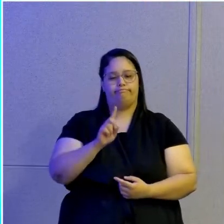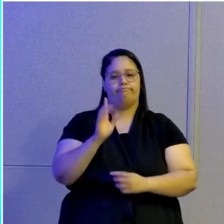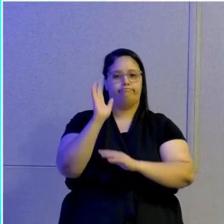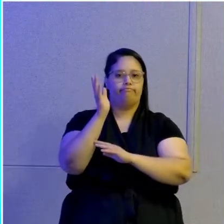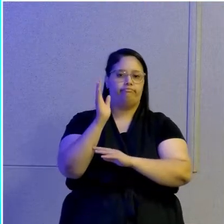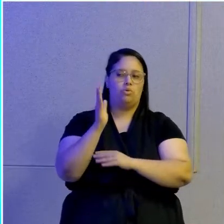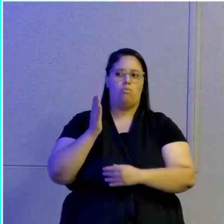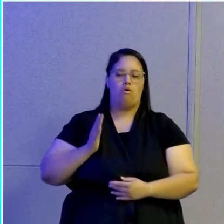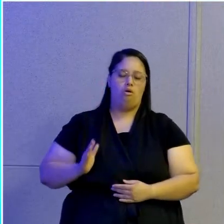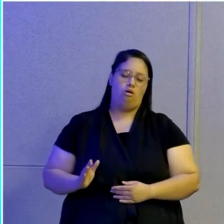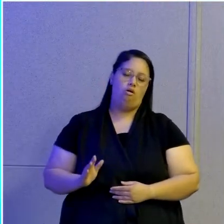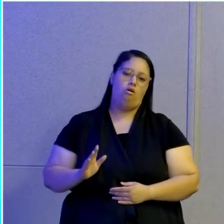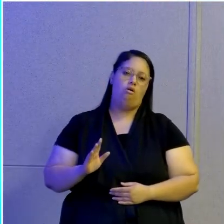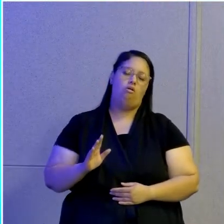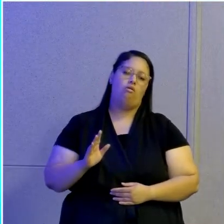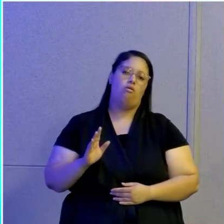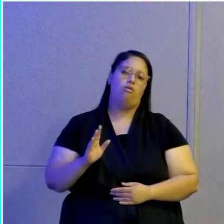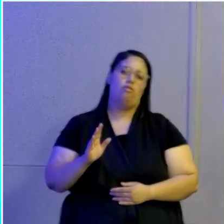behalf of a very